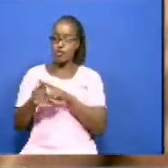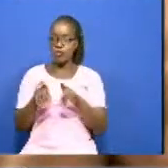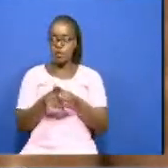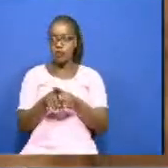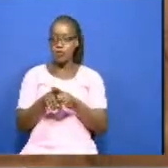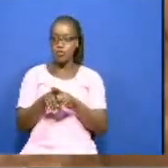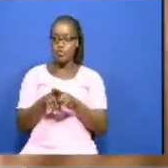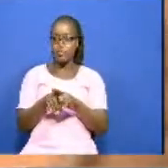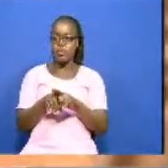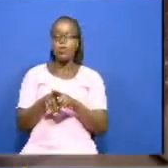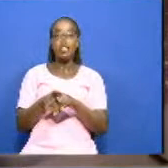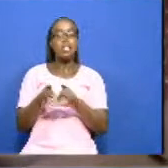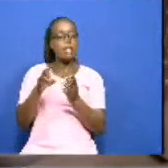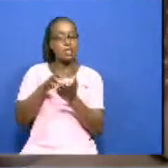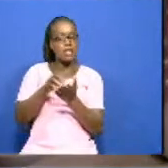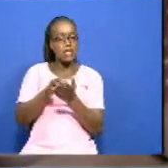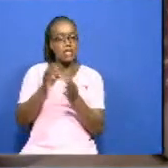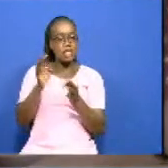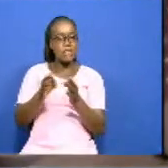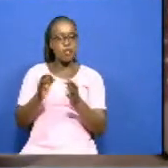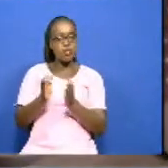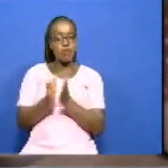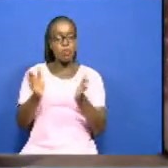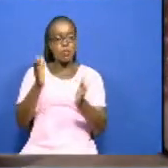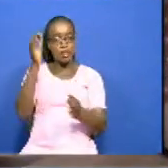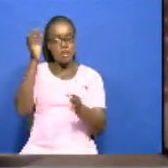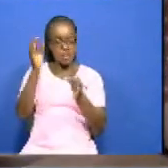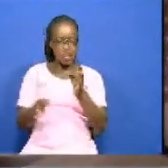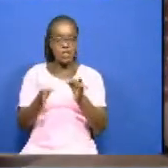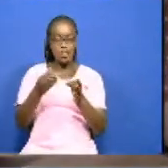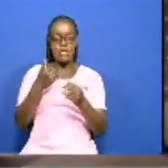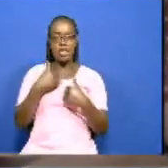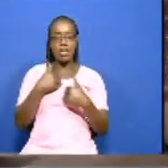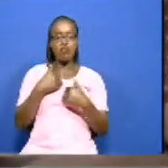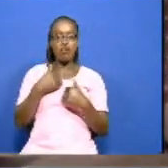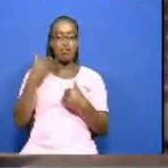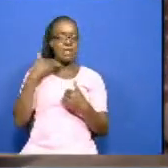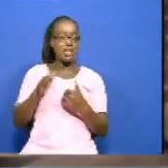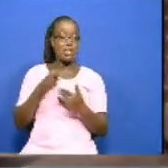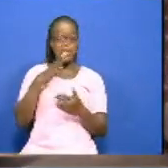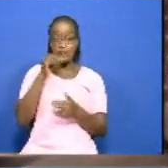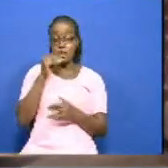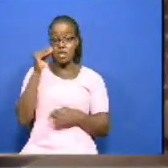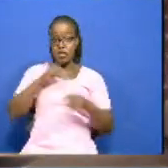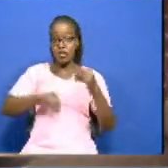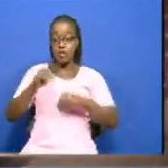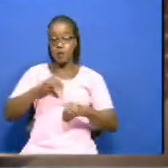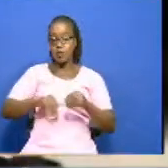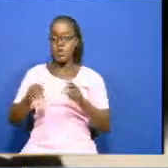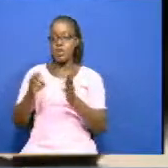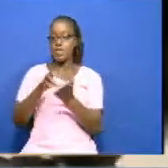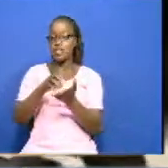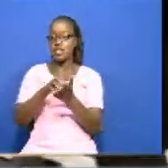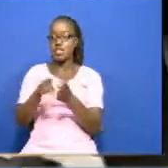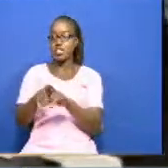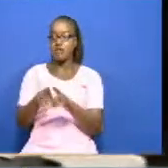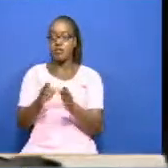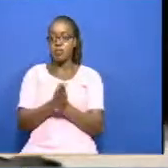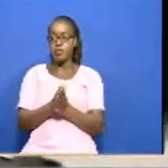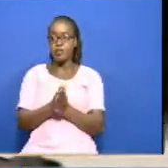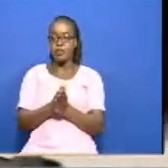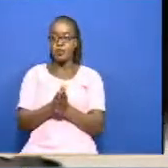watertight cases if the public is to get justice on hate speech and corruption cases. The